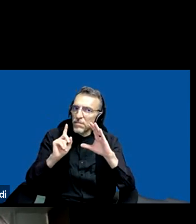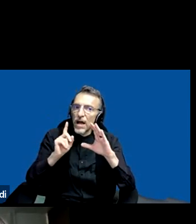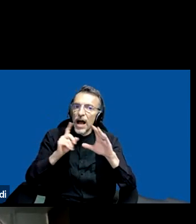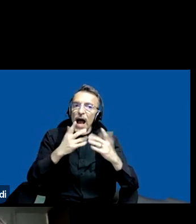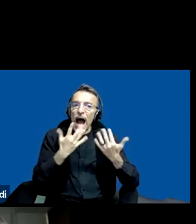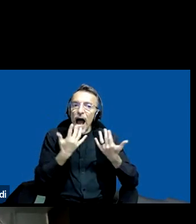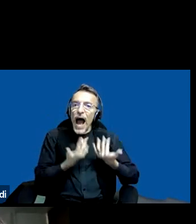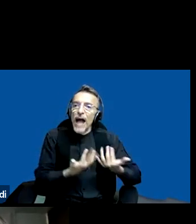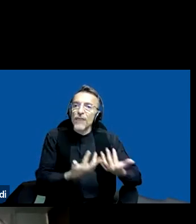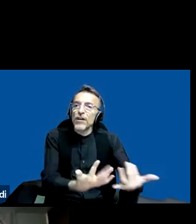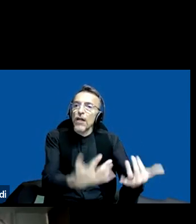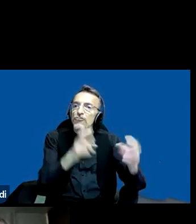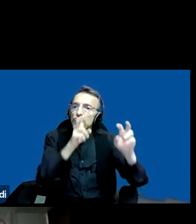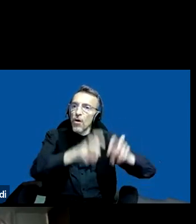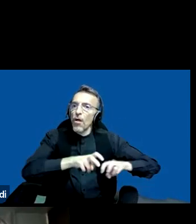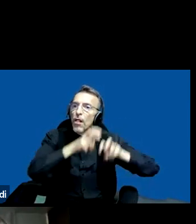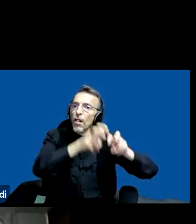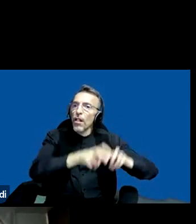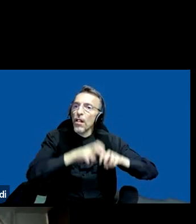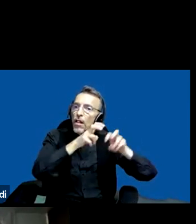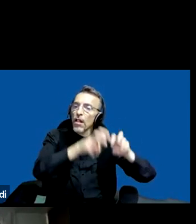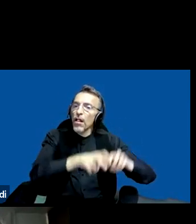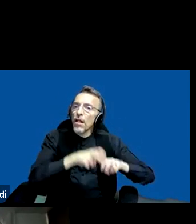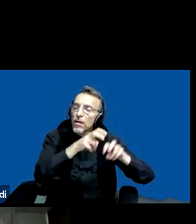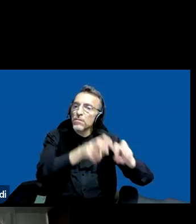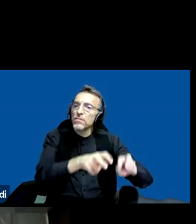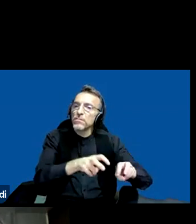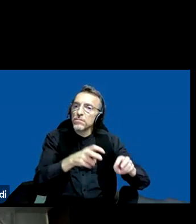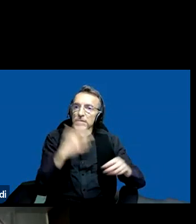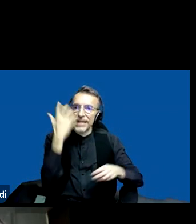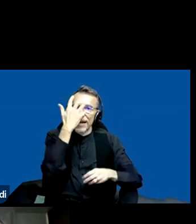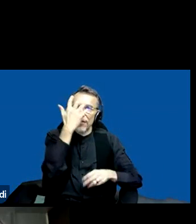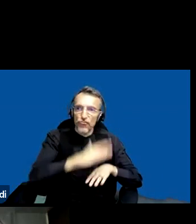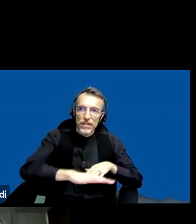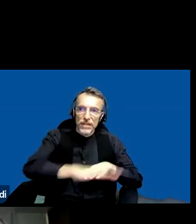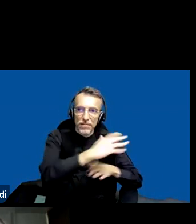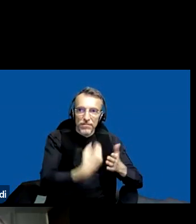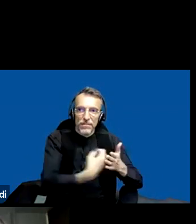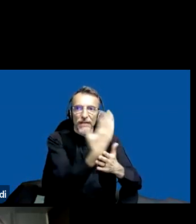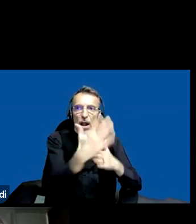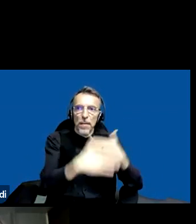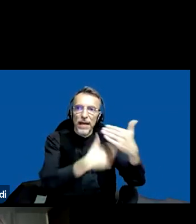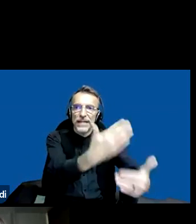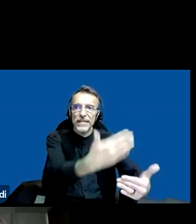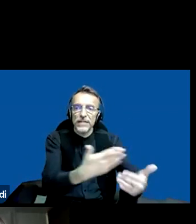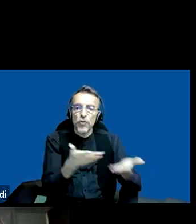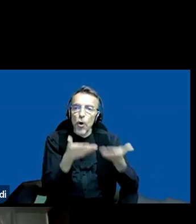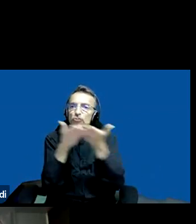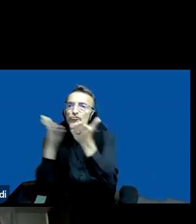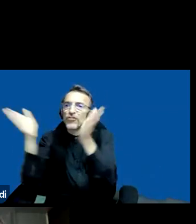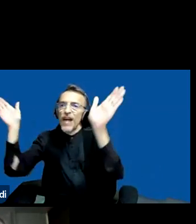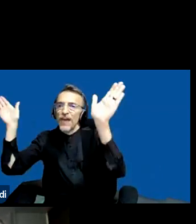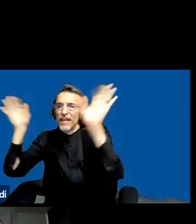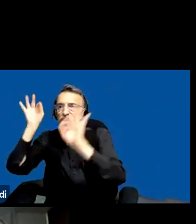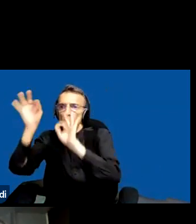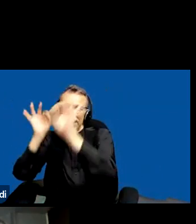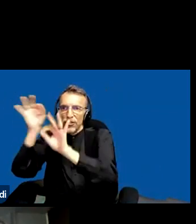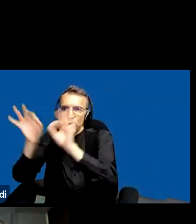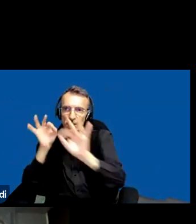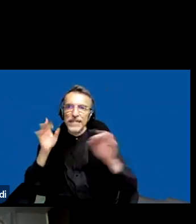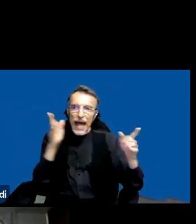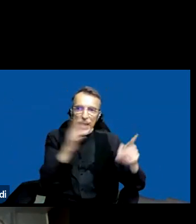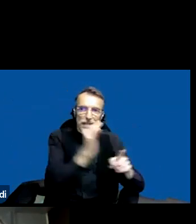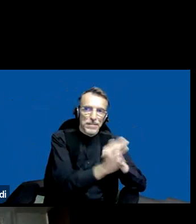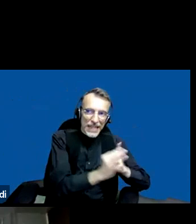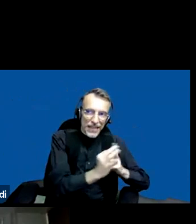agricultural development, again in both global south and north. So some general ones and some specific ones. So I'll turn back to